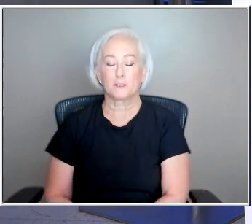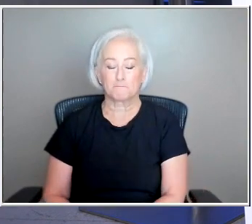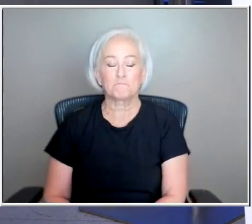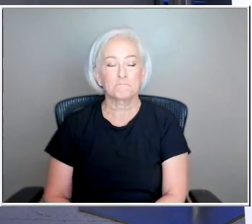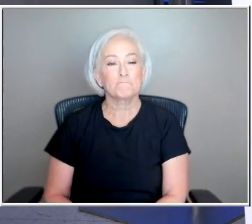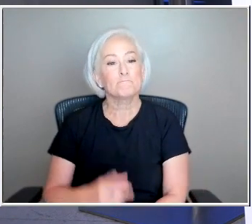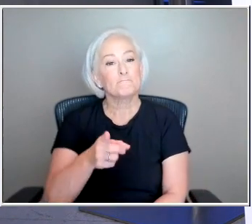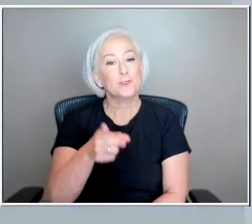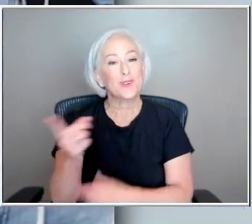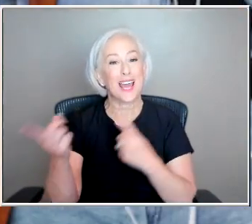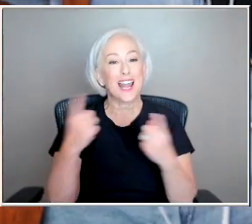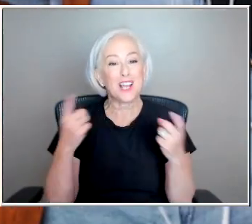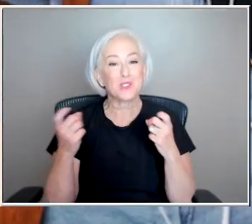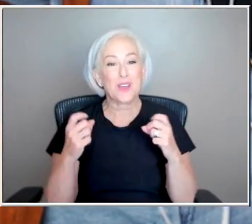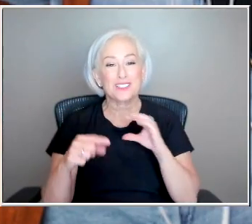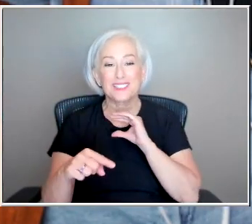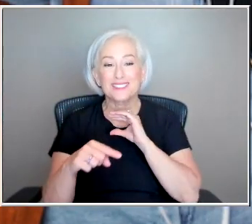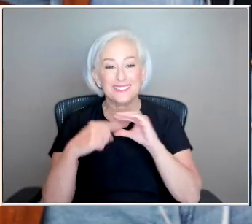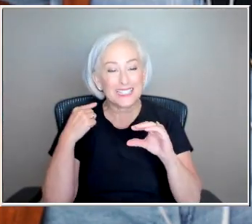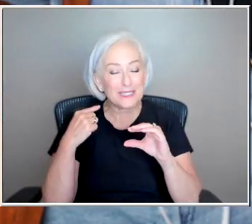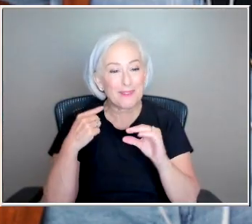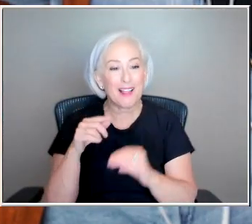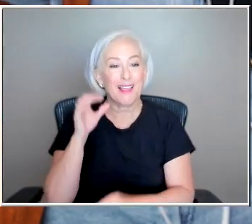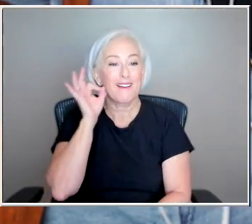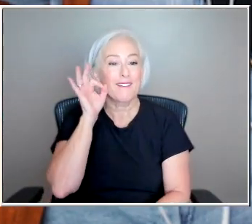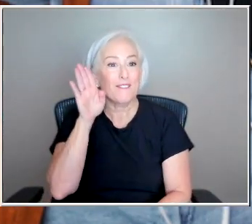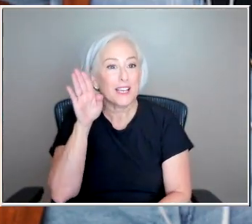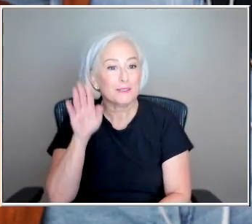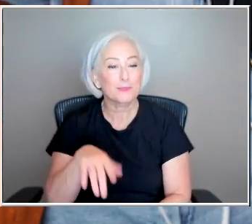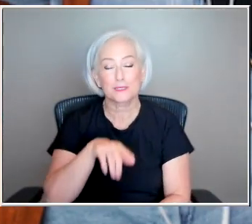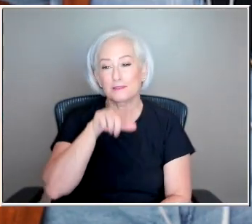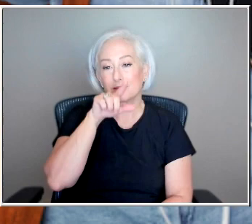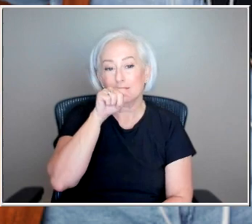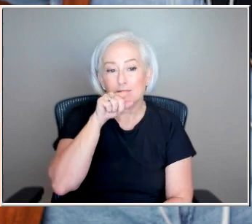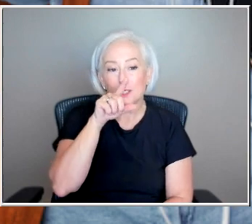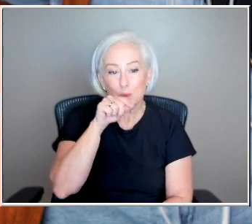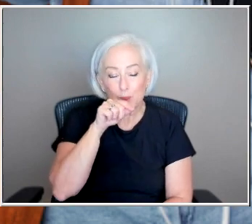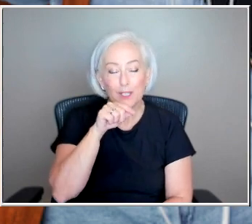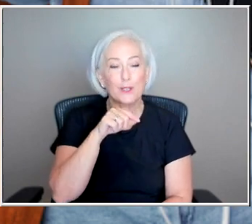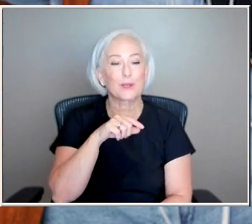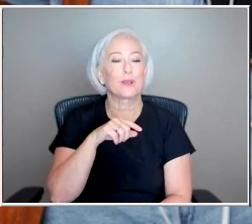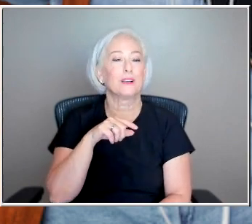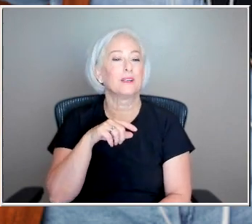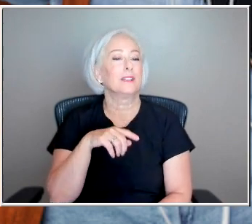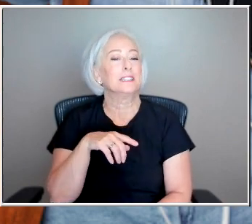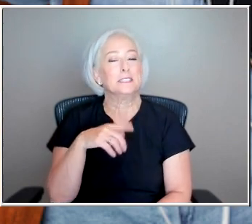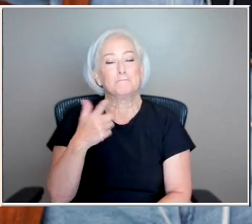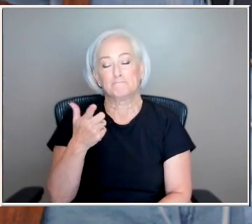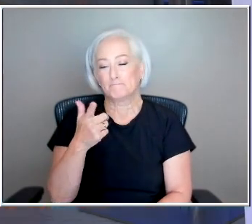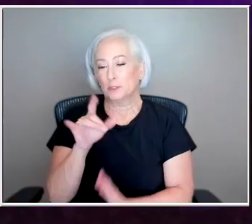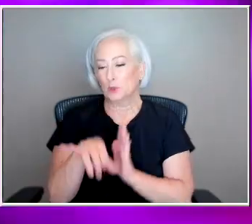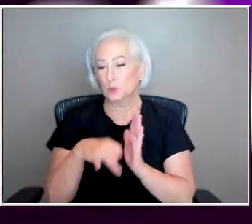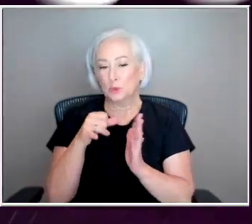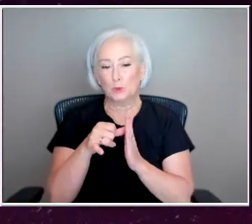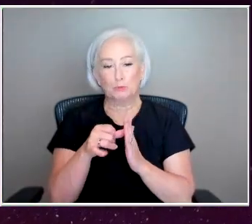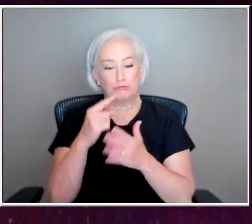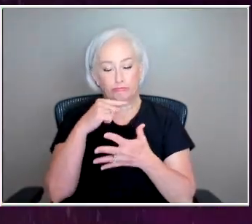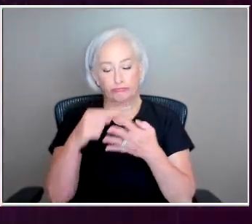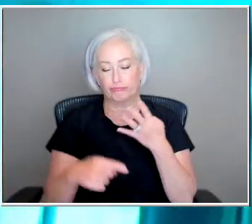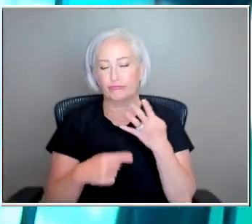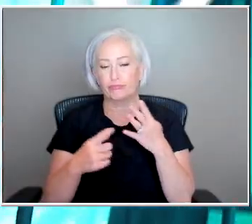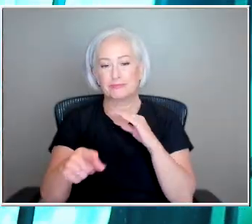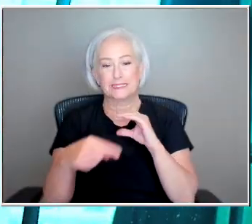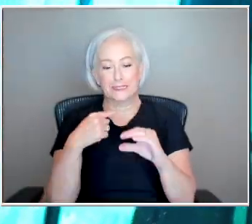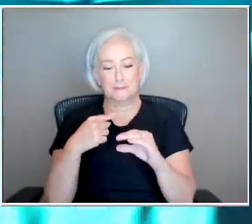YouTube or Facebook. We are on the X platform, or you can email the Medical News Network. Information is right there on your screen. Let's get to some questions from